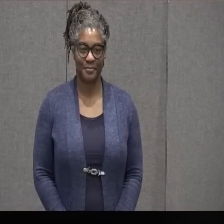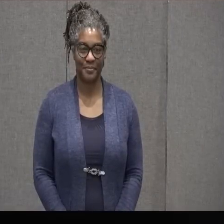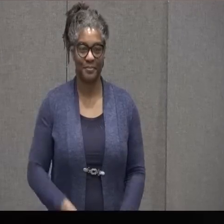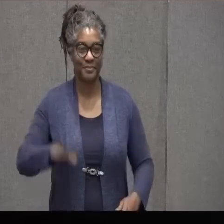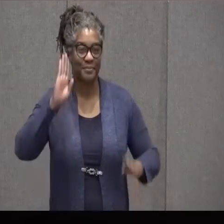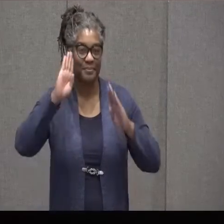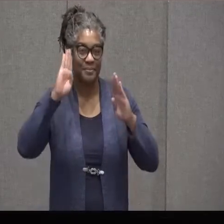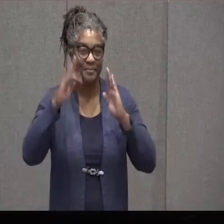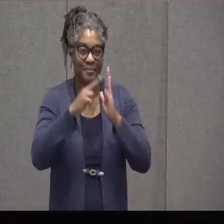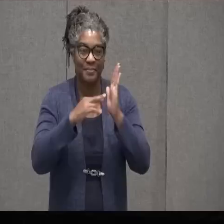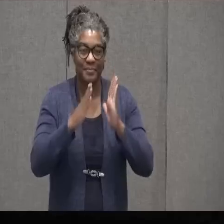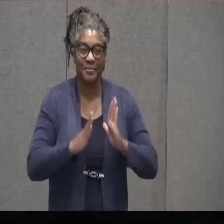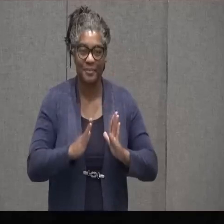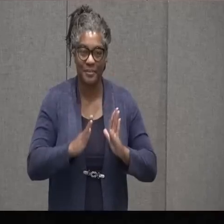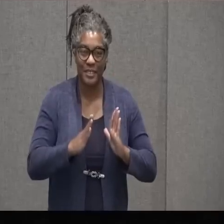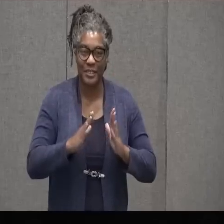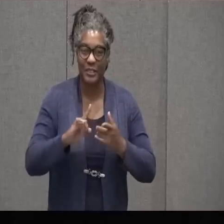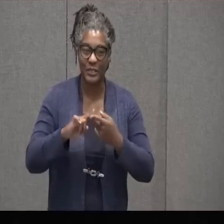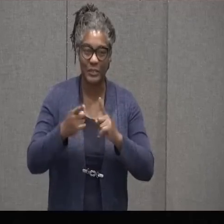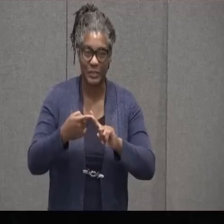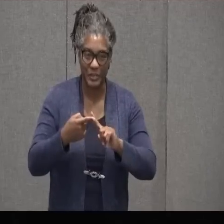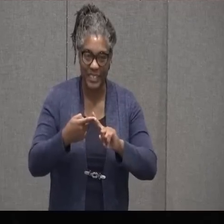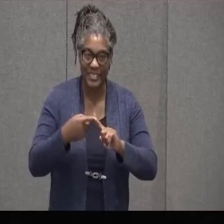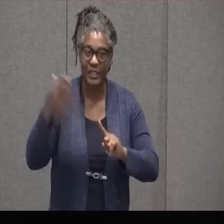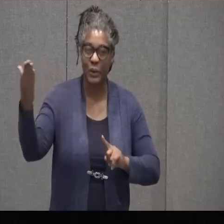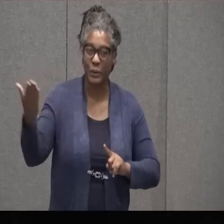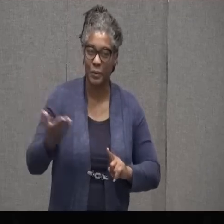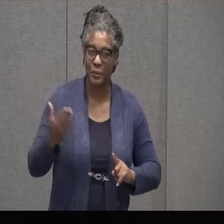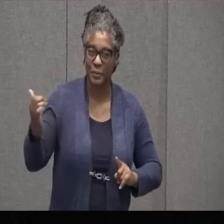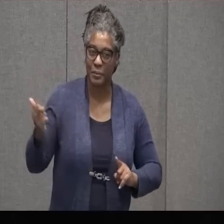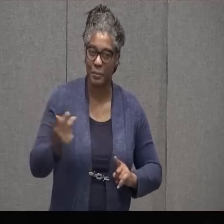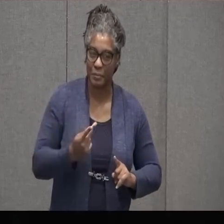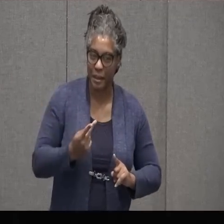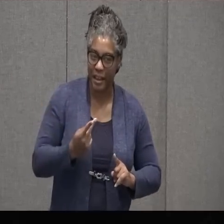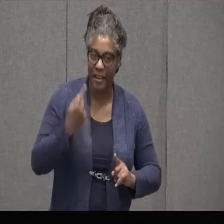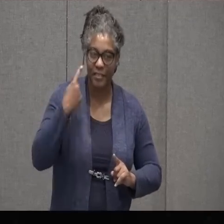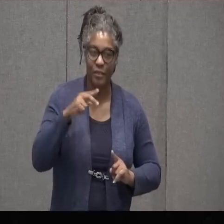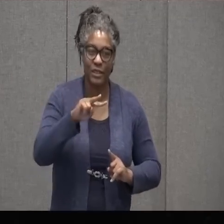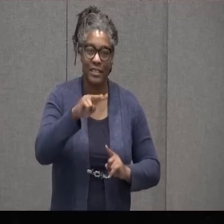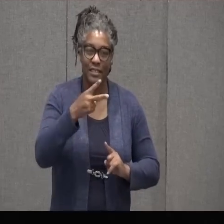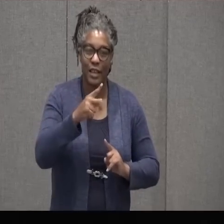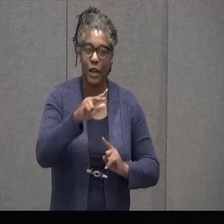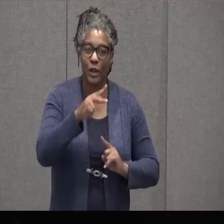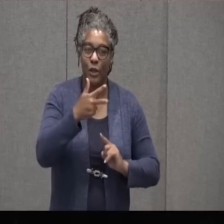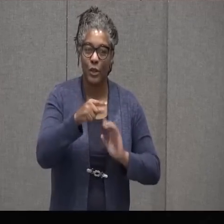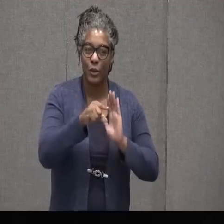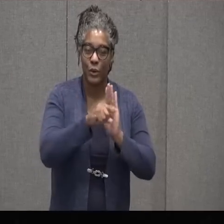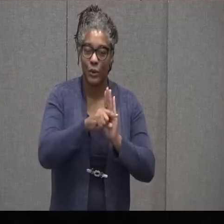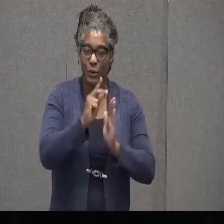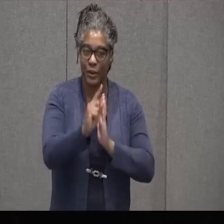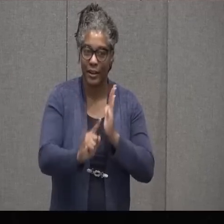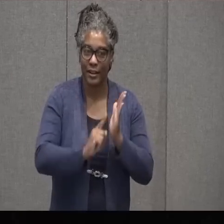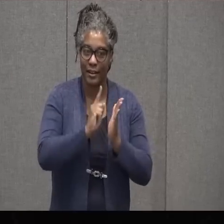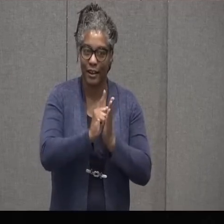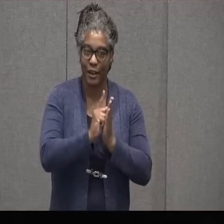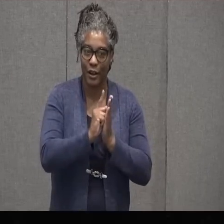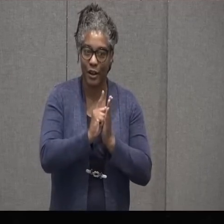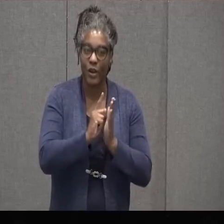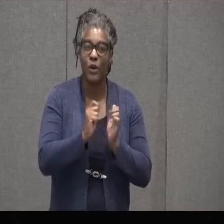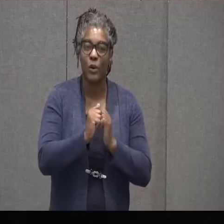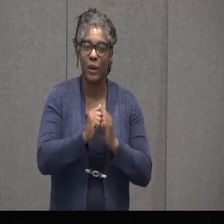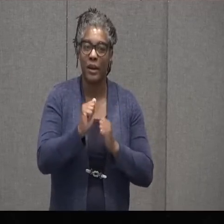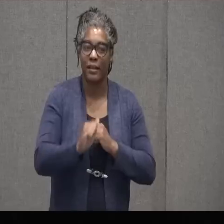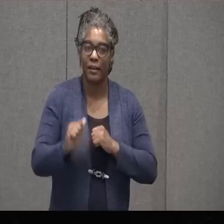Hi, readers and friends. Welcome back to our second, third grade hour of At Home with APS. I'm